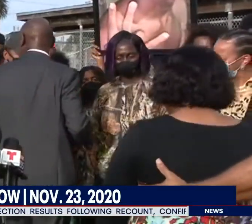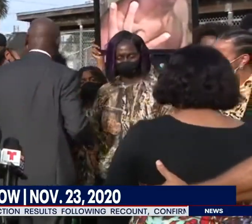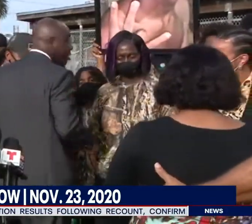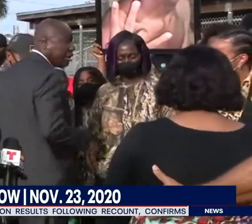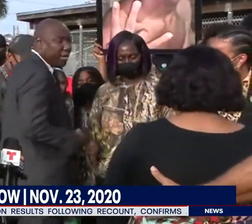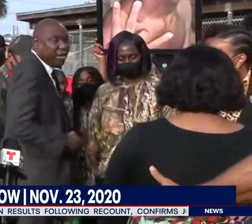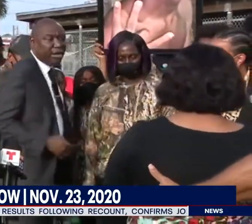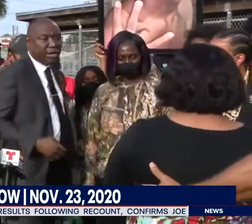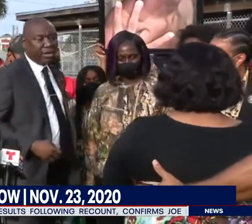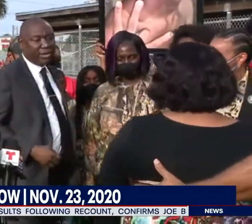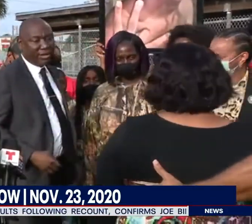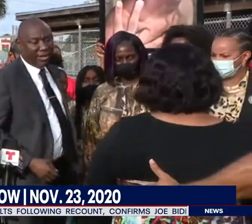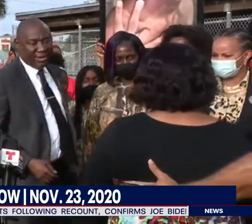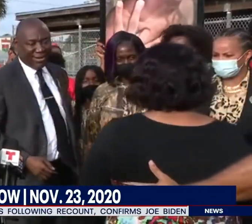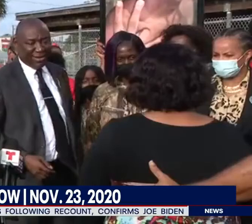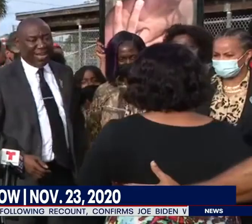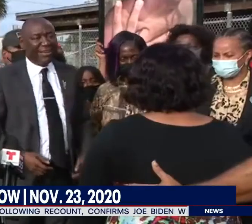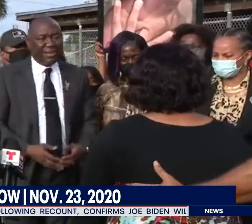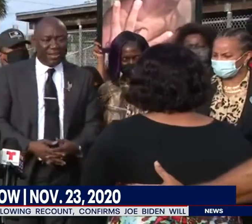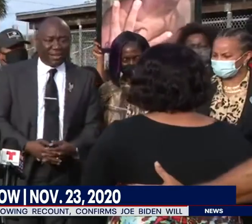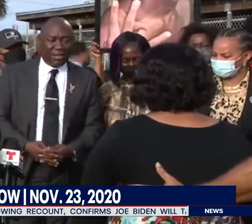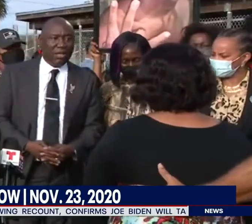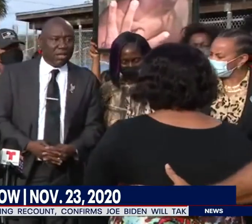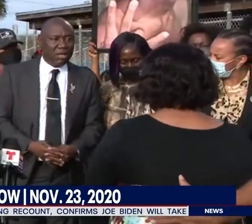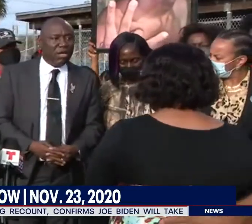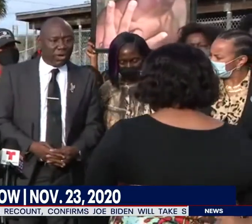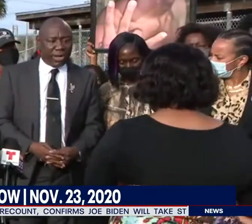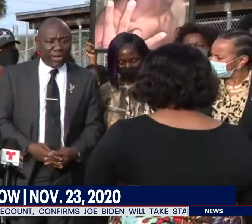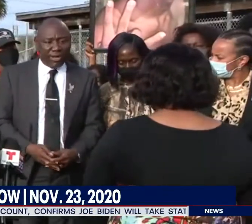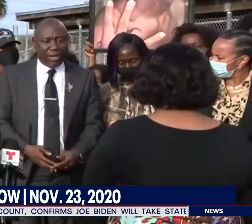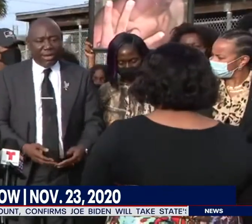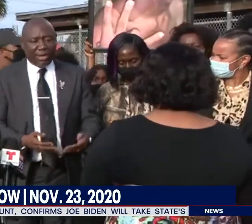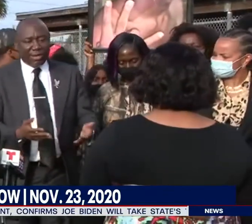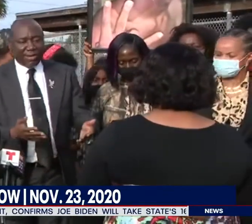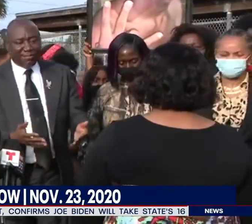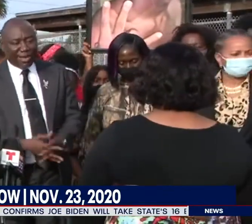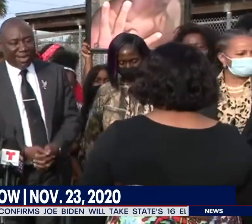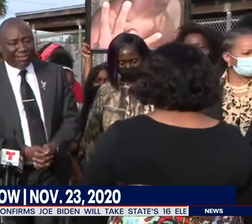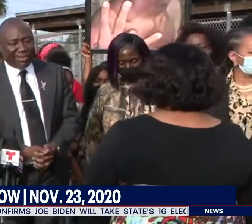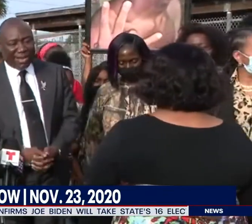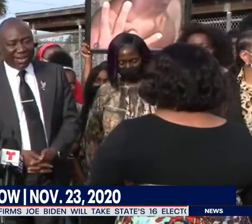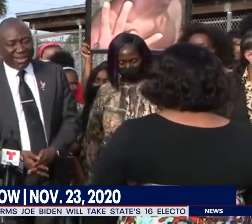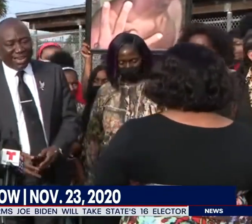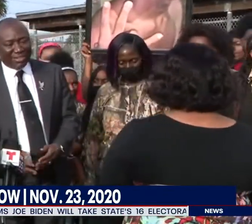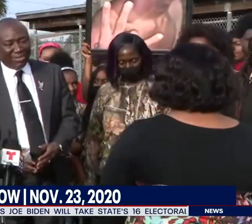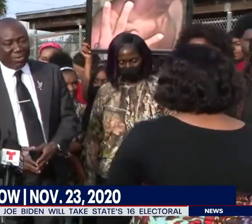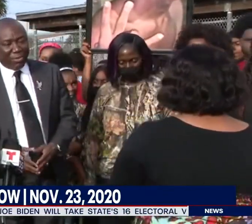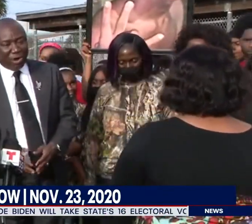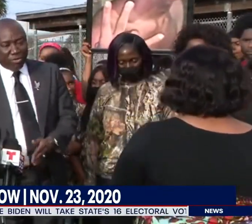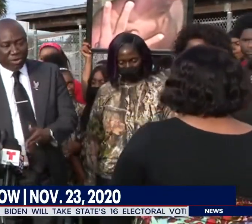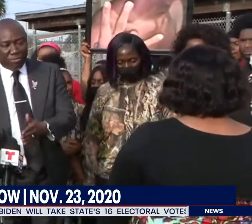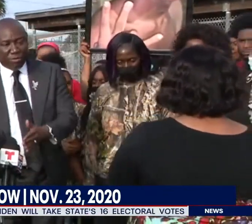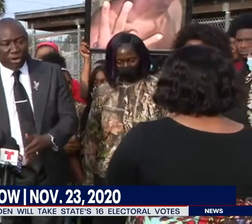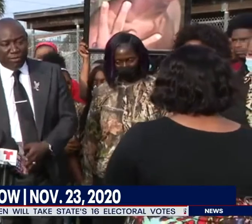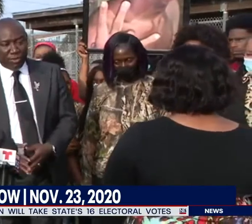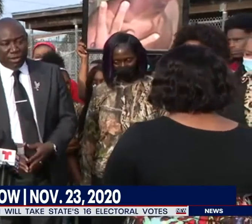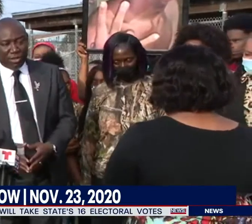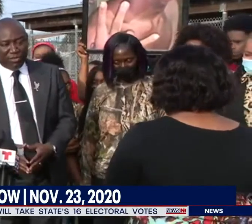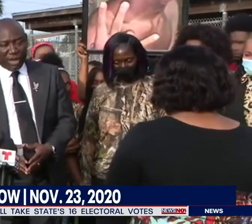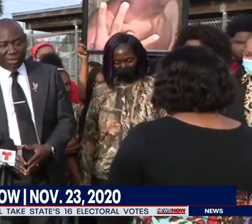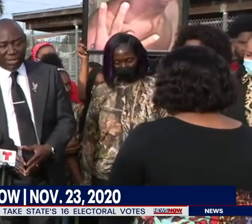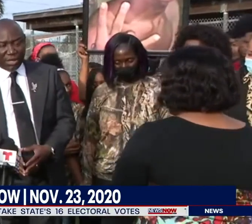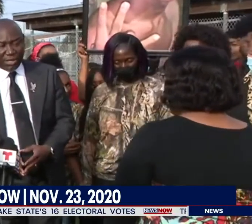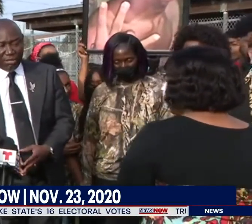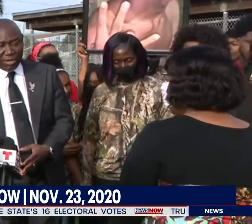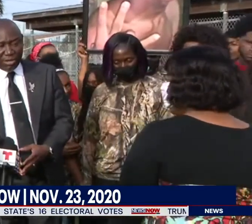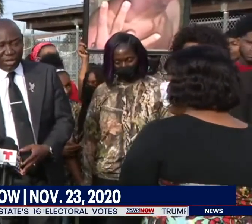H Mr honorable sir okay Council woman that's okay there it is Sir Madam uh Council woman Martin will you pray for